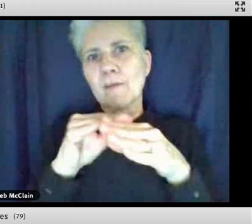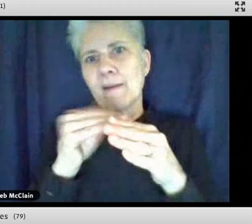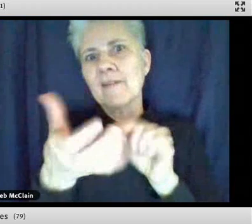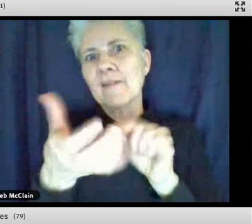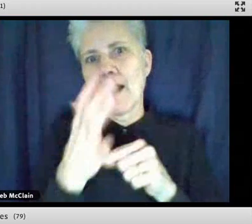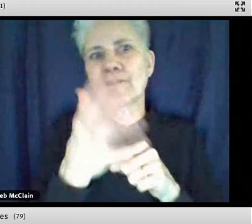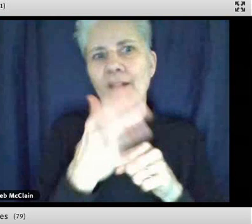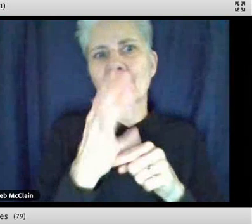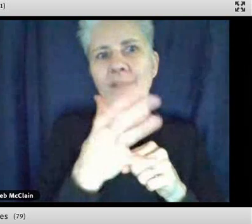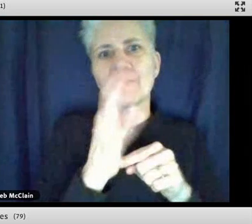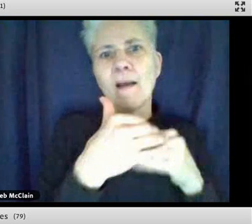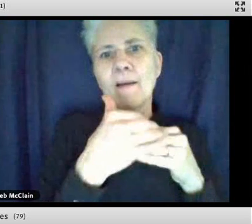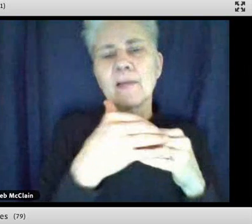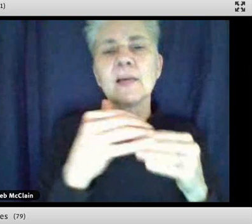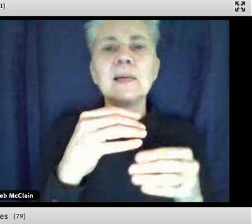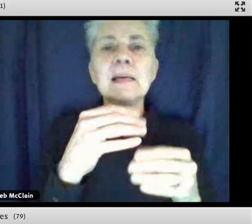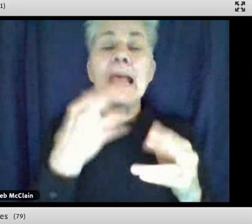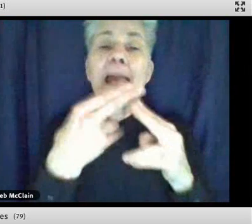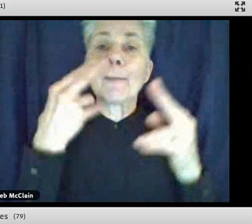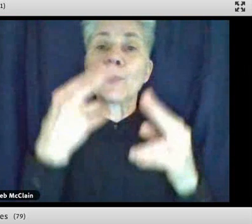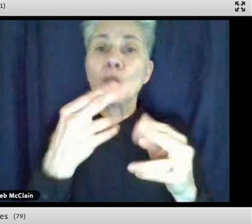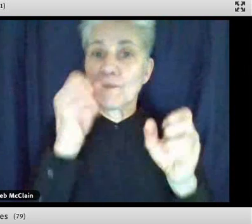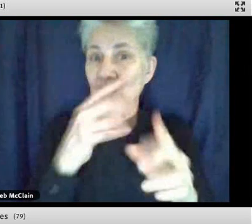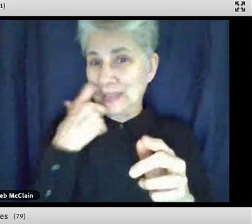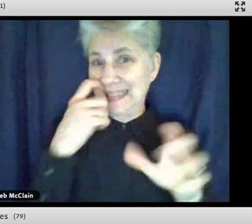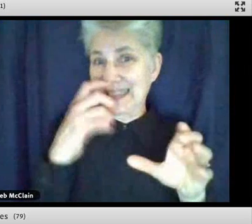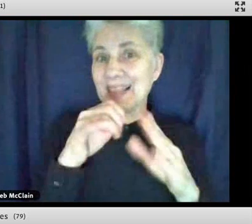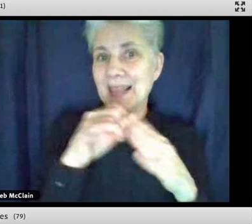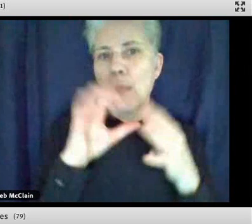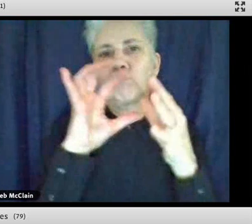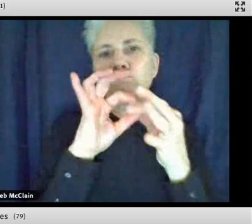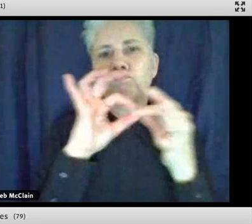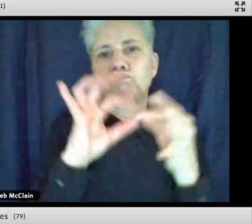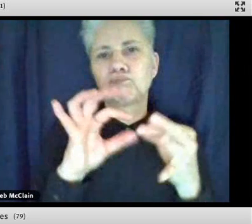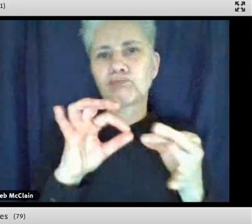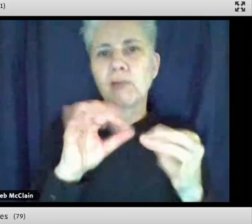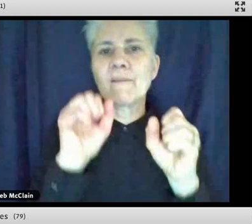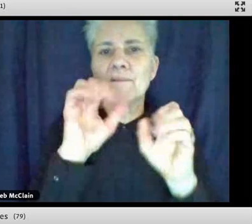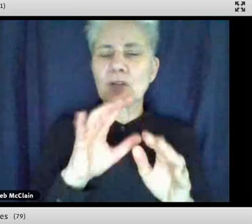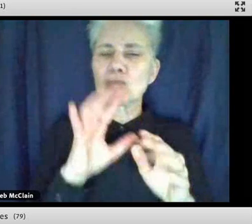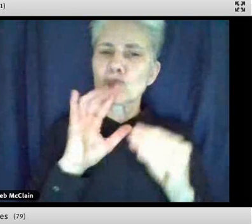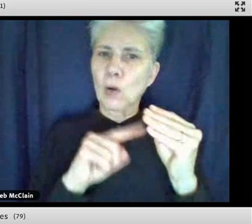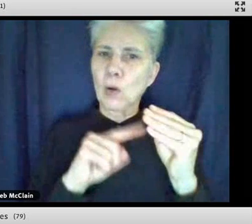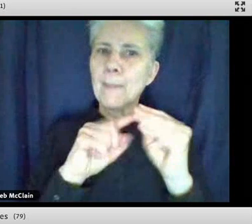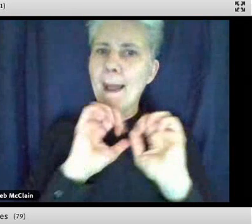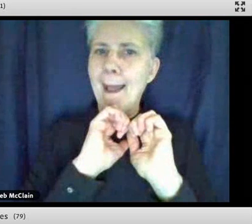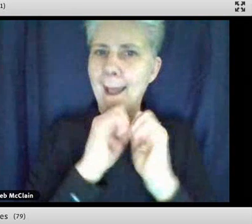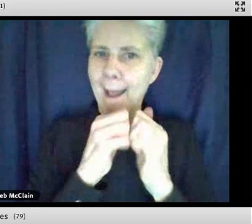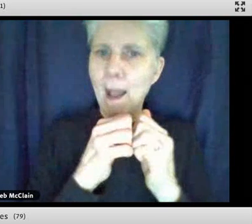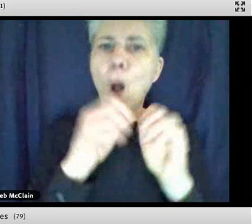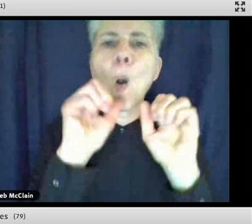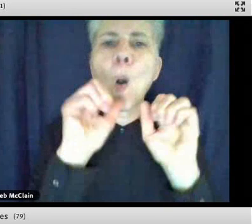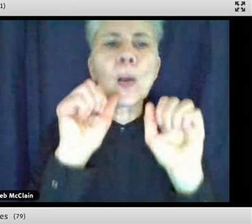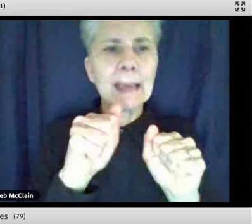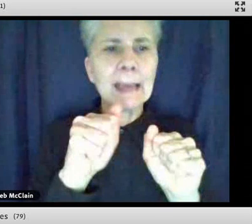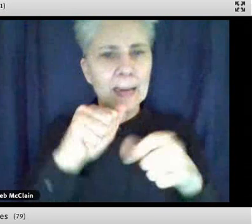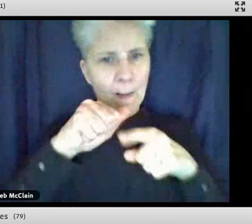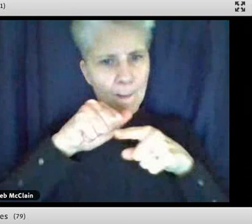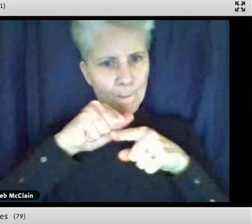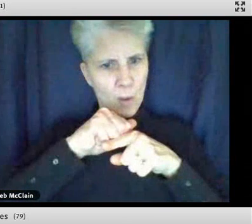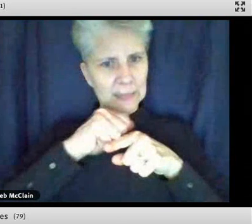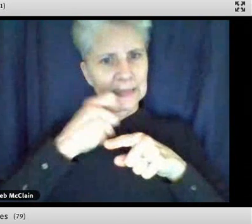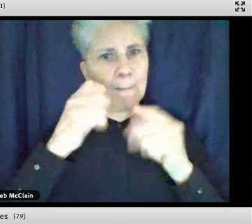5 minutes. Name your fears. We just did that. We named a lot of our fears. And I'm going to talk about a way you can, an exercise in a little bit that